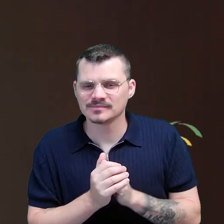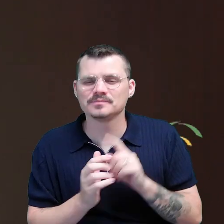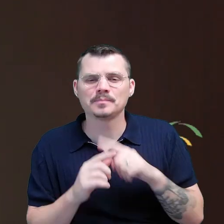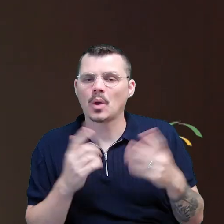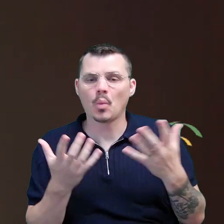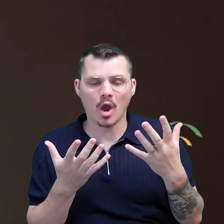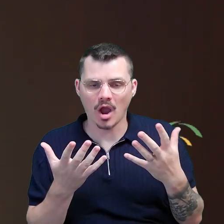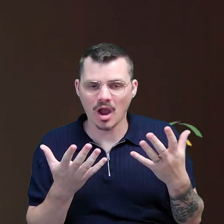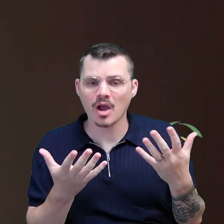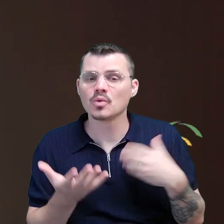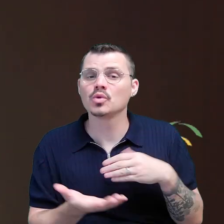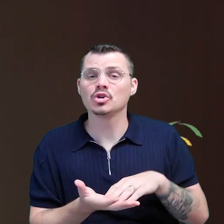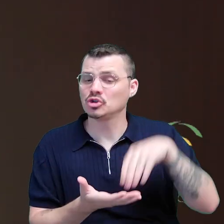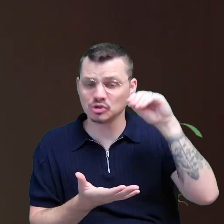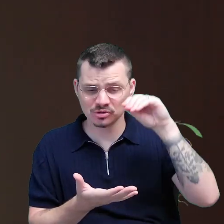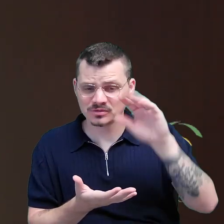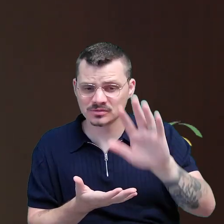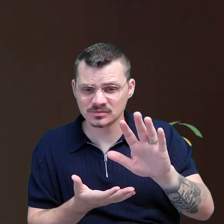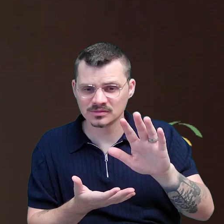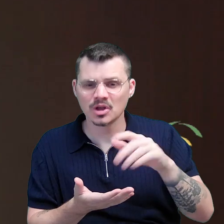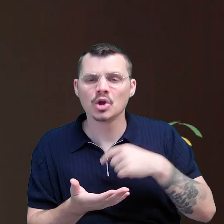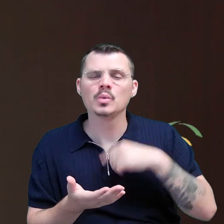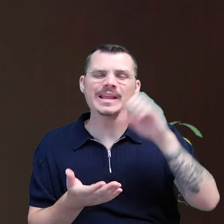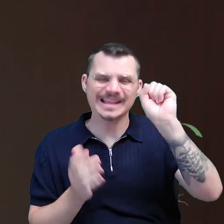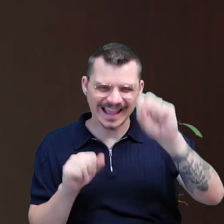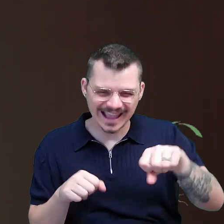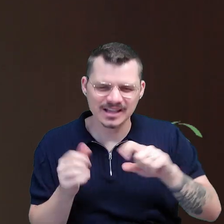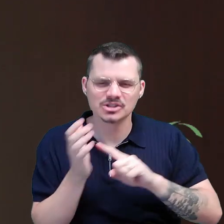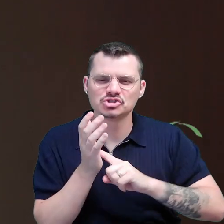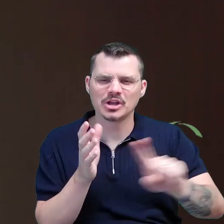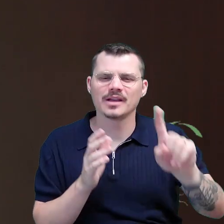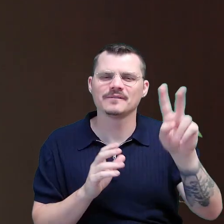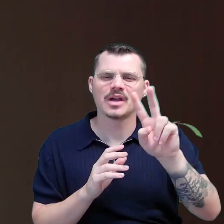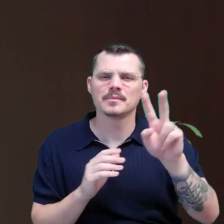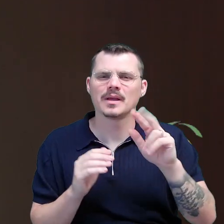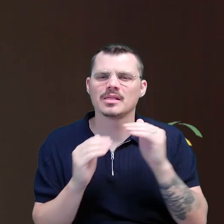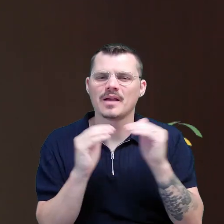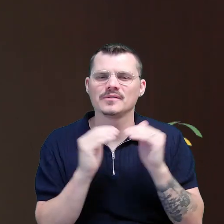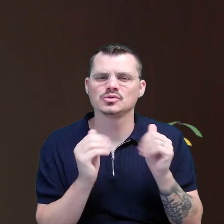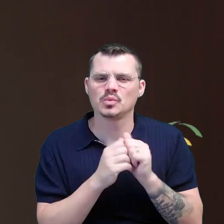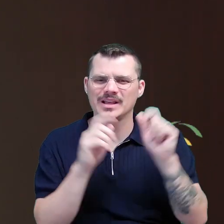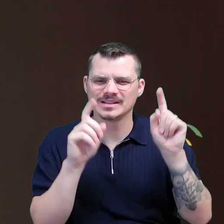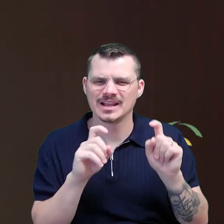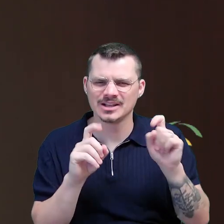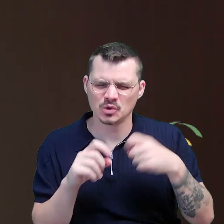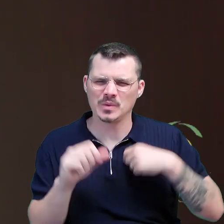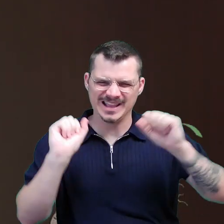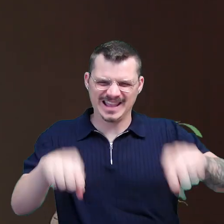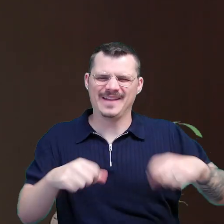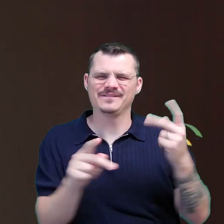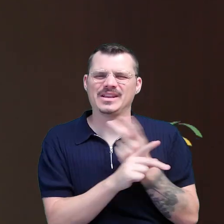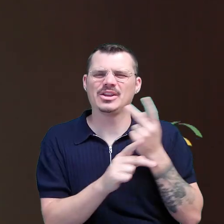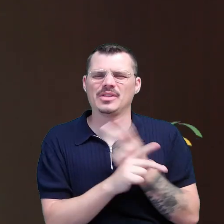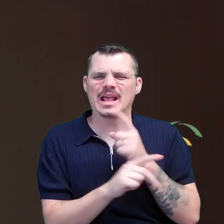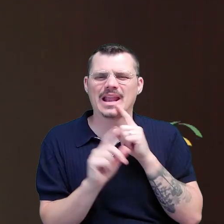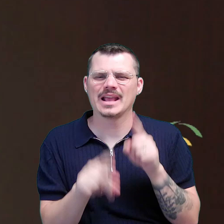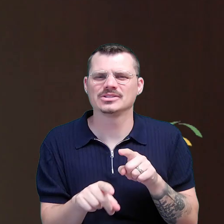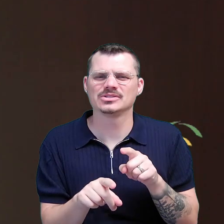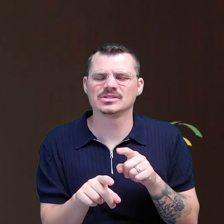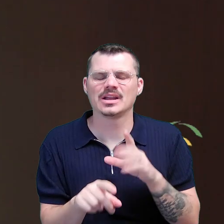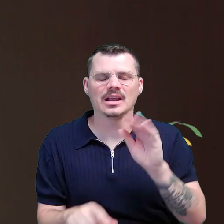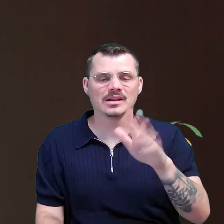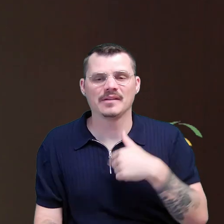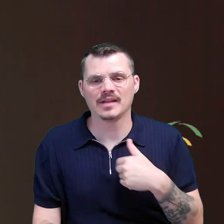the lesson, once again, is we can check vitamin levels with tests. We can figure out the answer. And I've